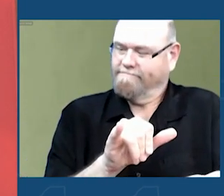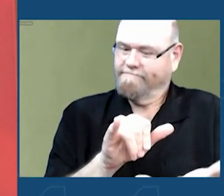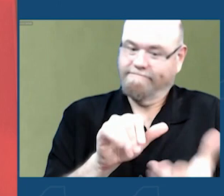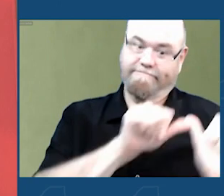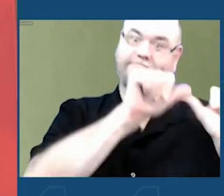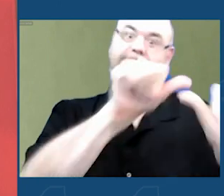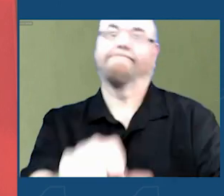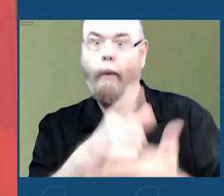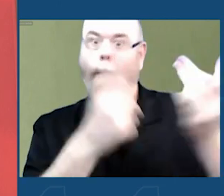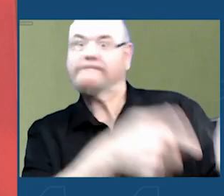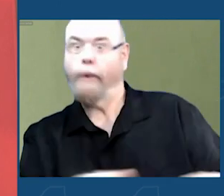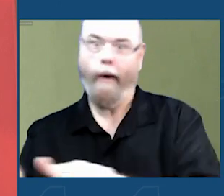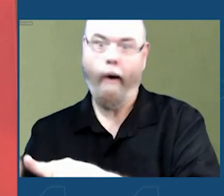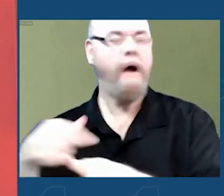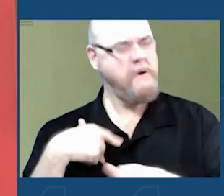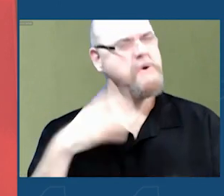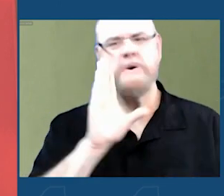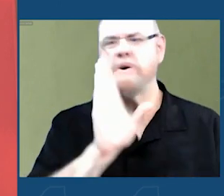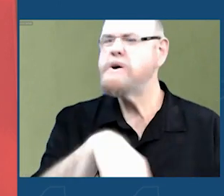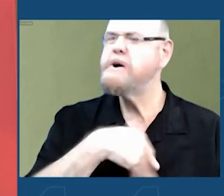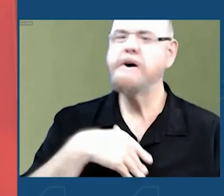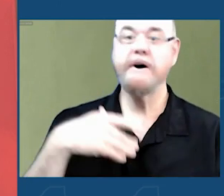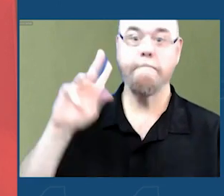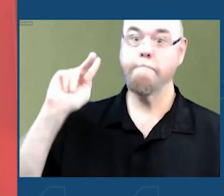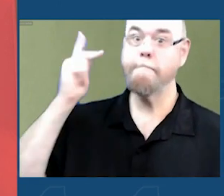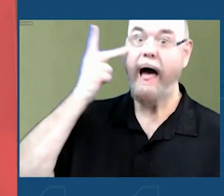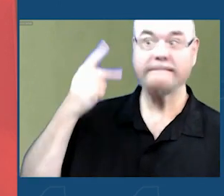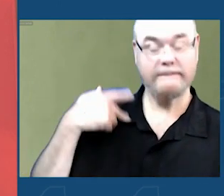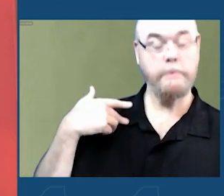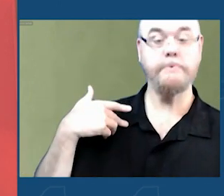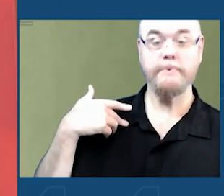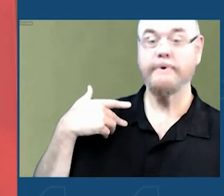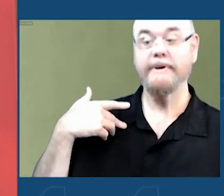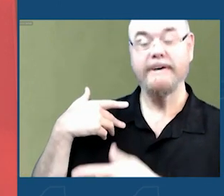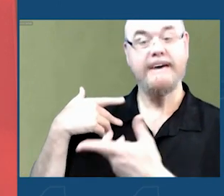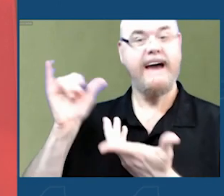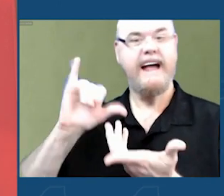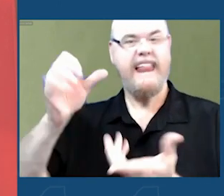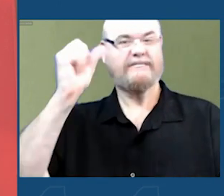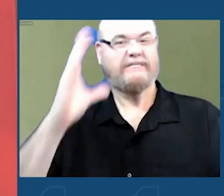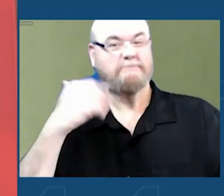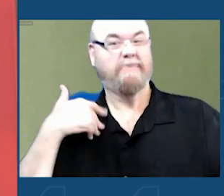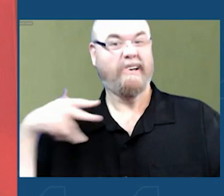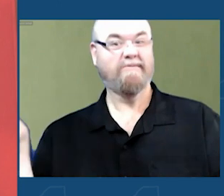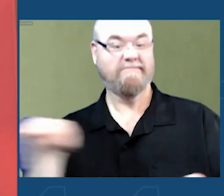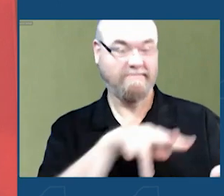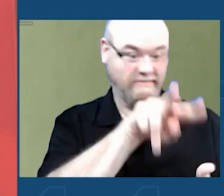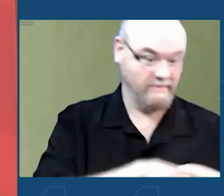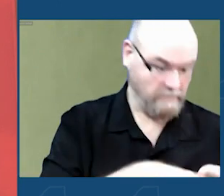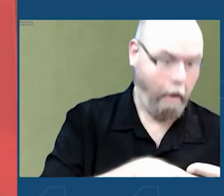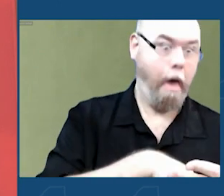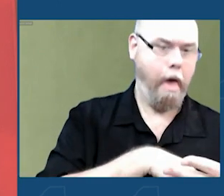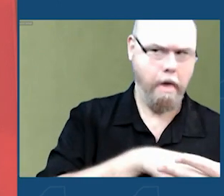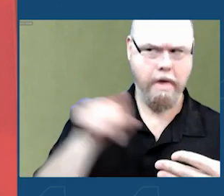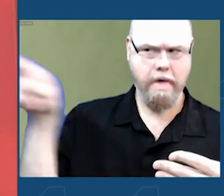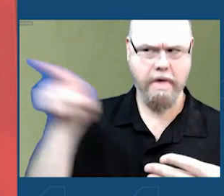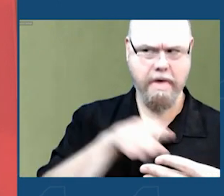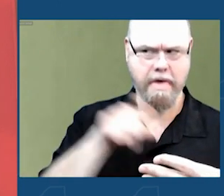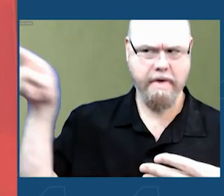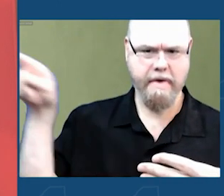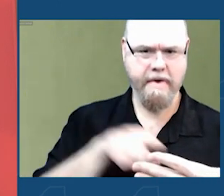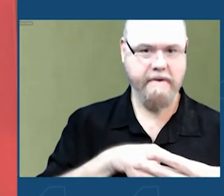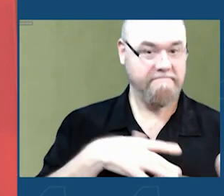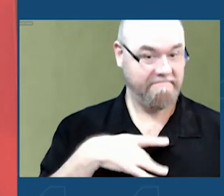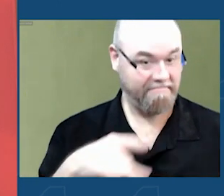There's a lot of Shakespearean things going on there. I'll leave that alone right now. Look it up. So we want to make sure that arts and